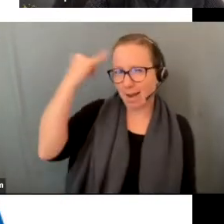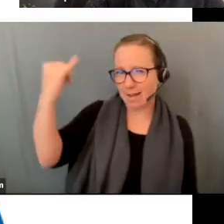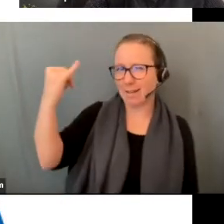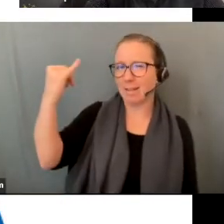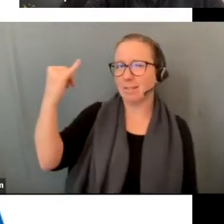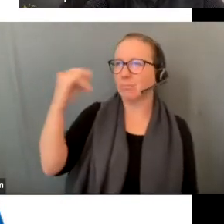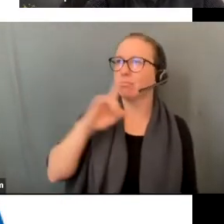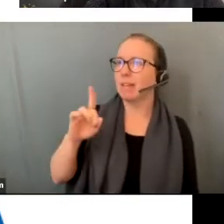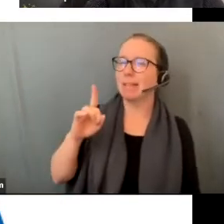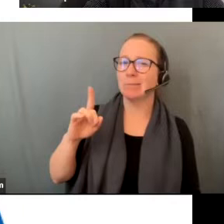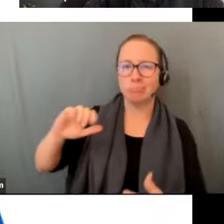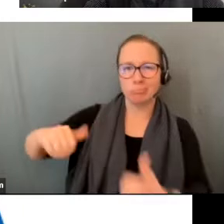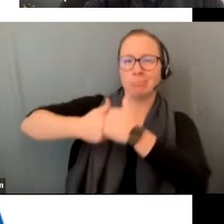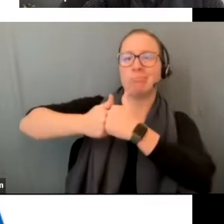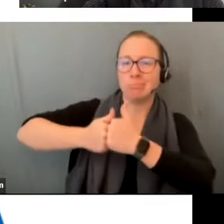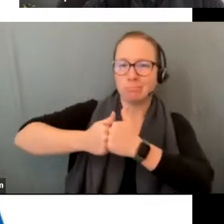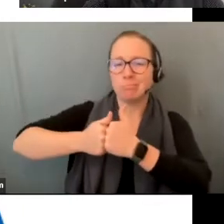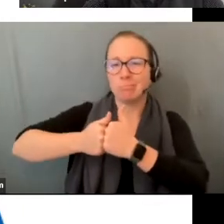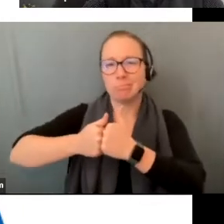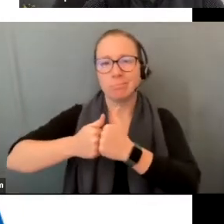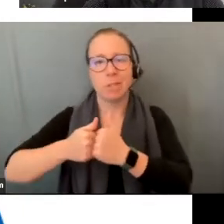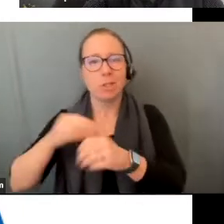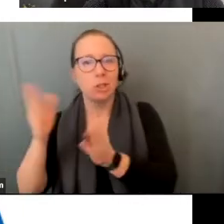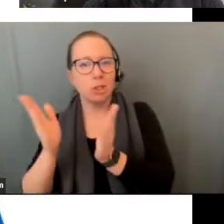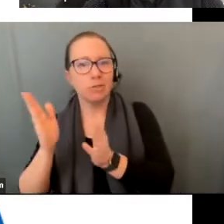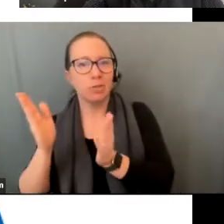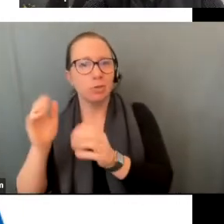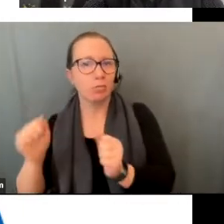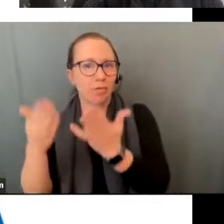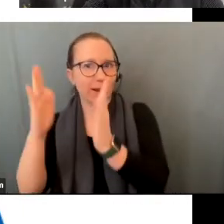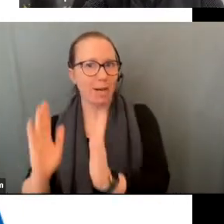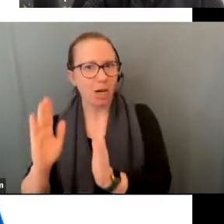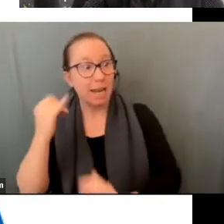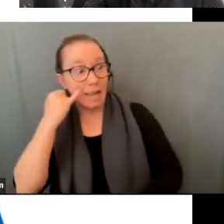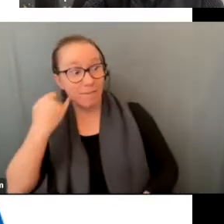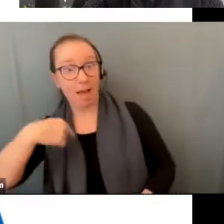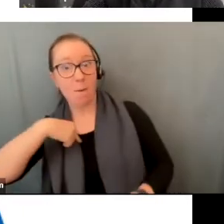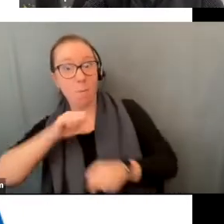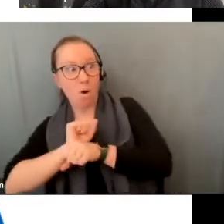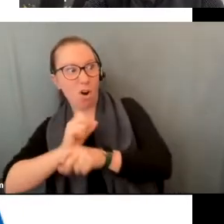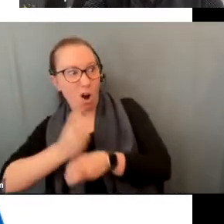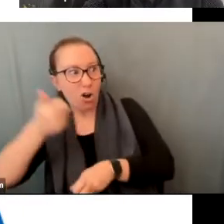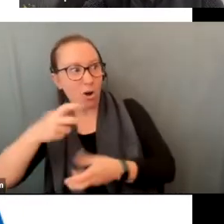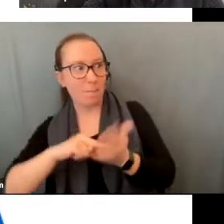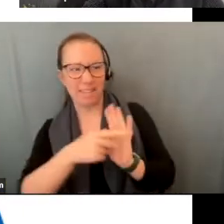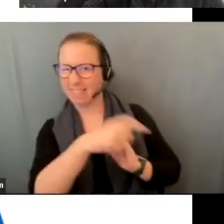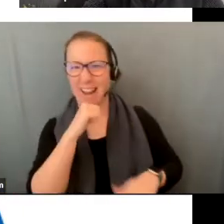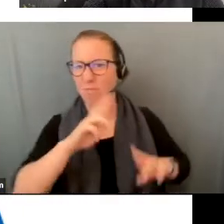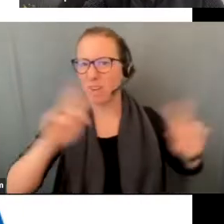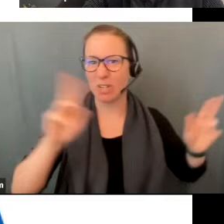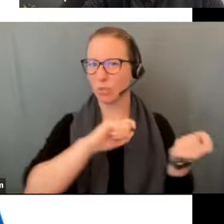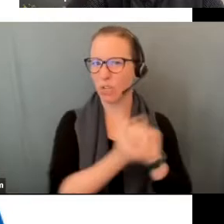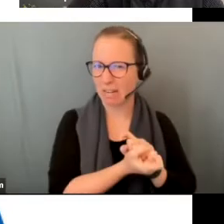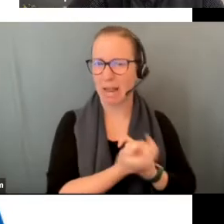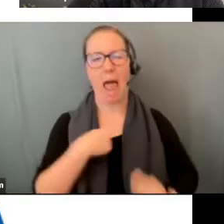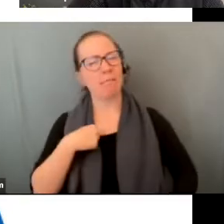belief among service providers that if we're working harder than our client is not ready to make the change. And I walked